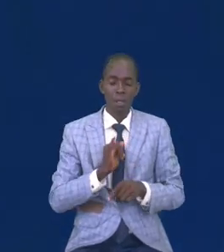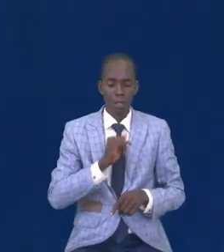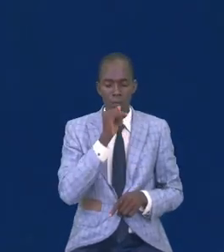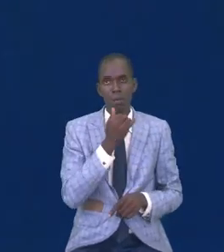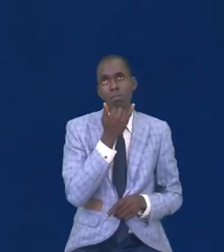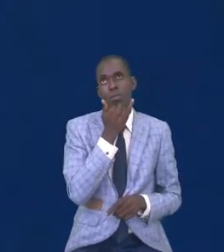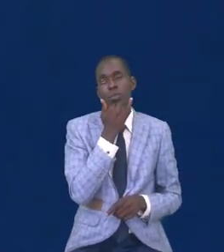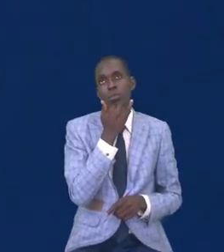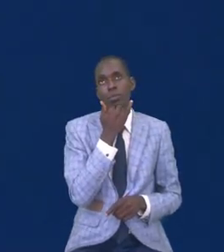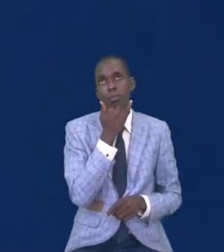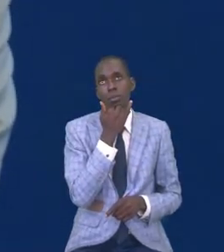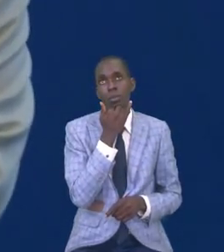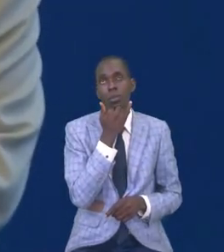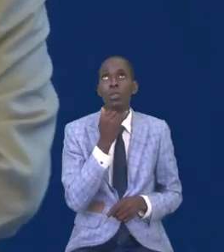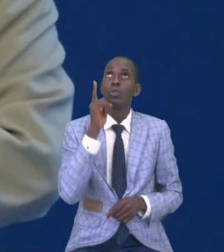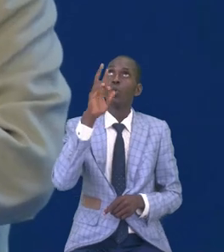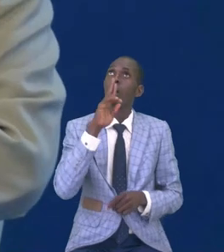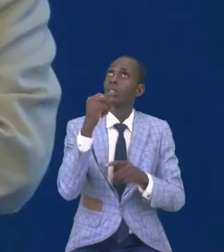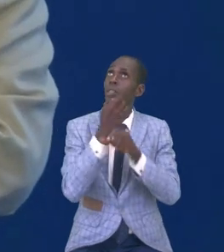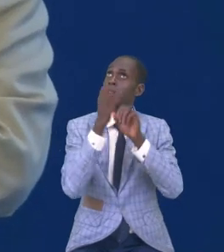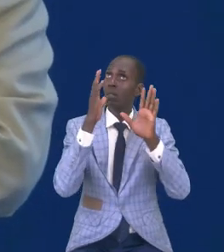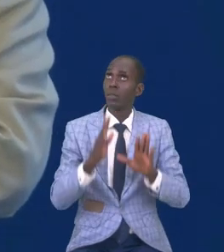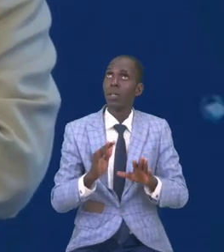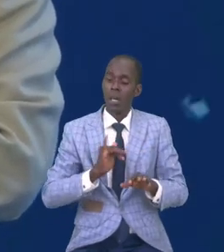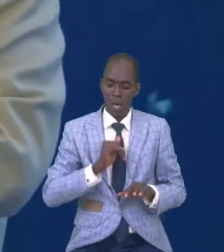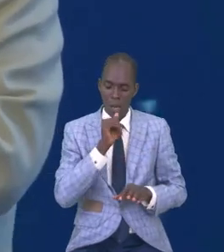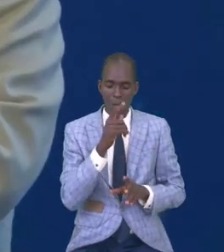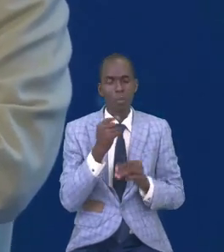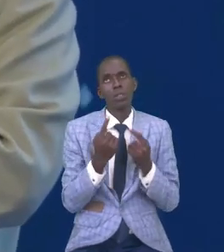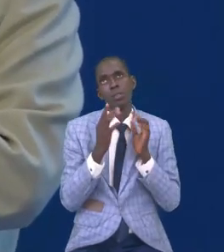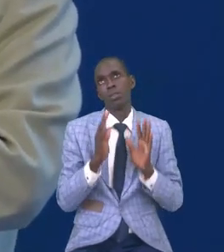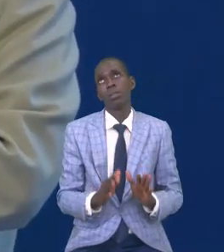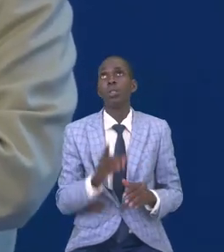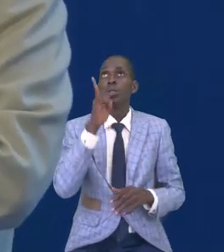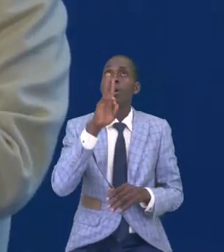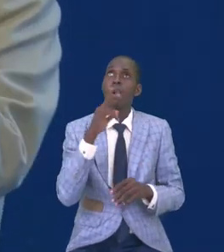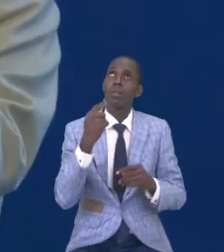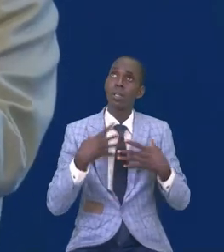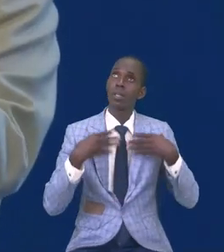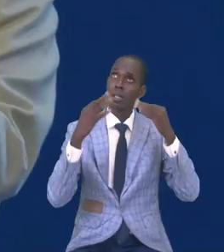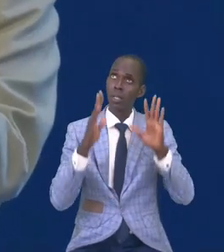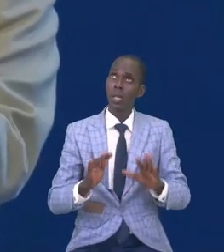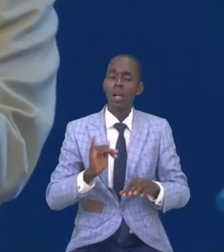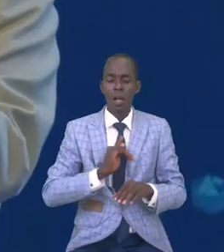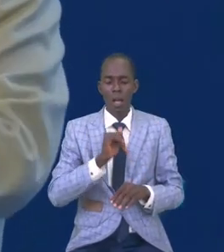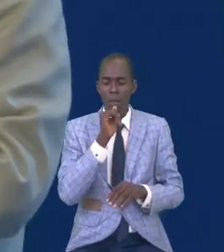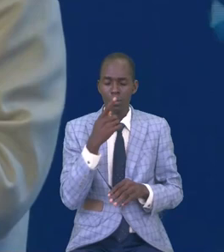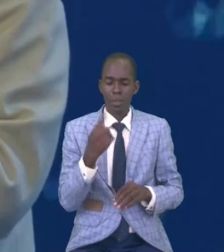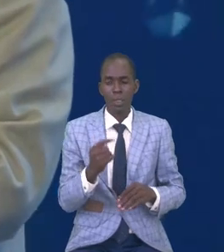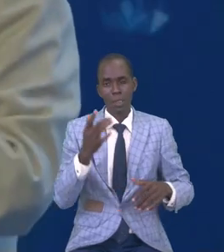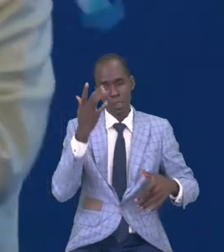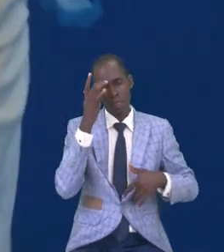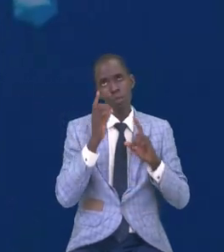wrong, you are Savior, I'm a sinner, you are healer, I'm the sick one,